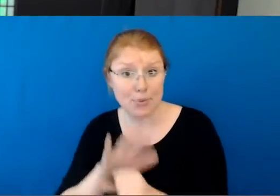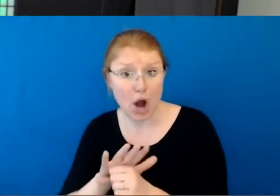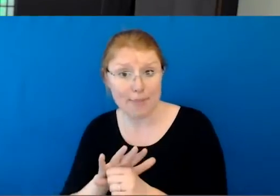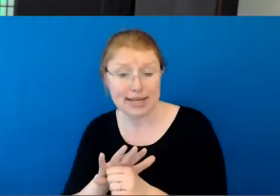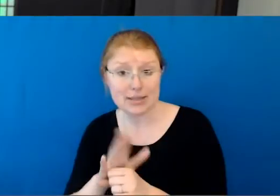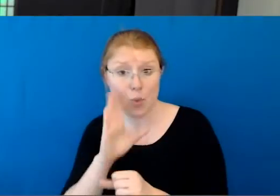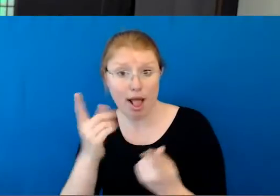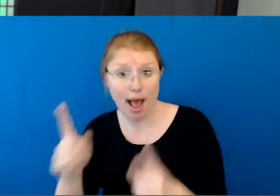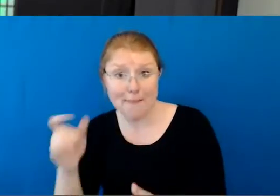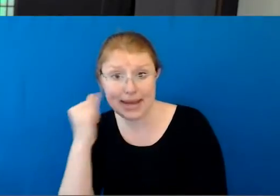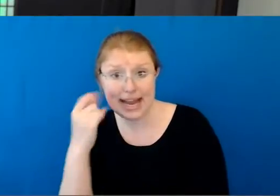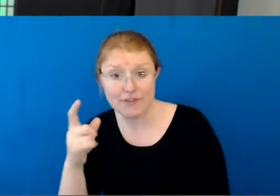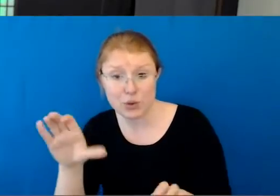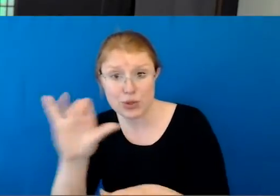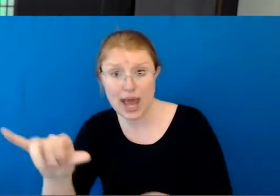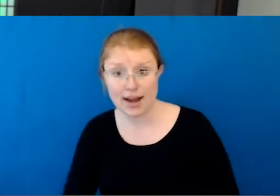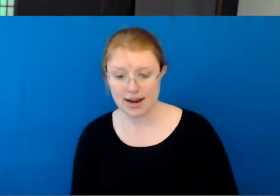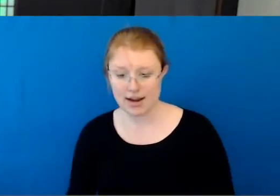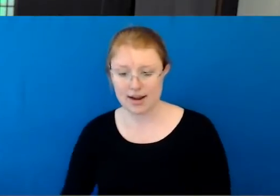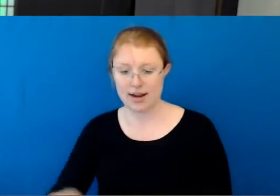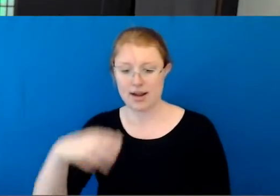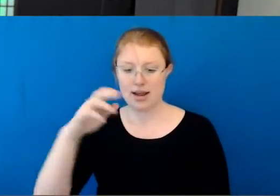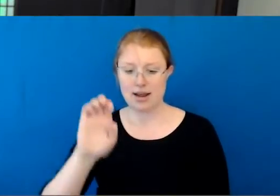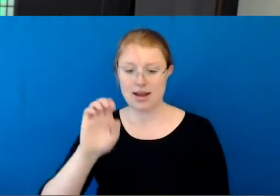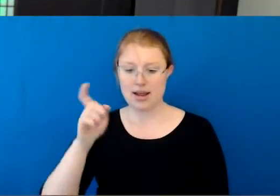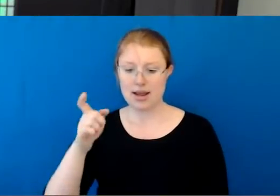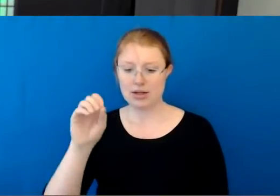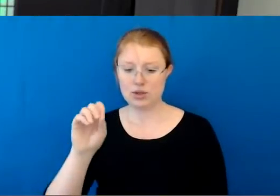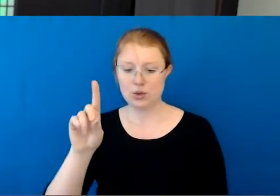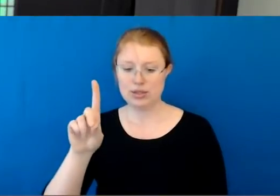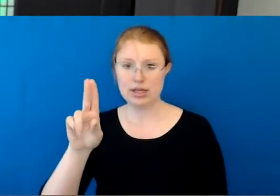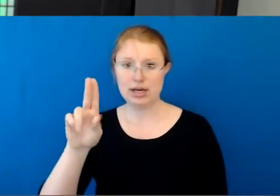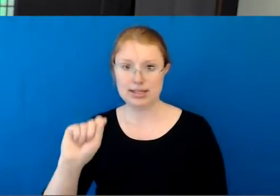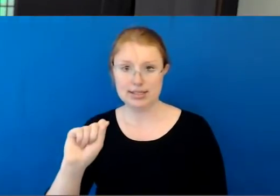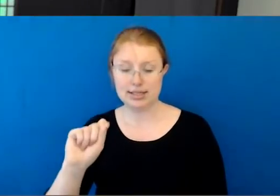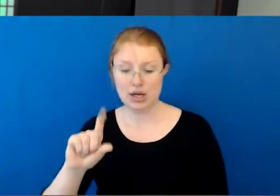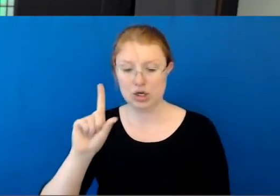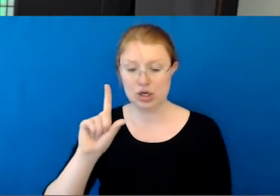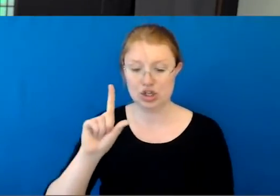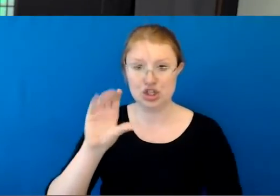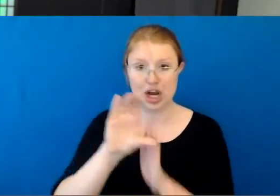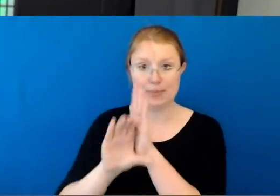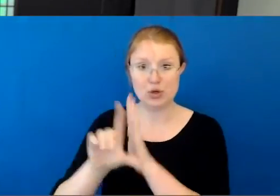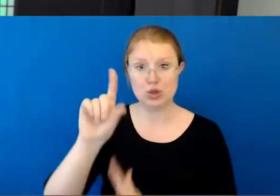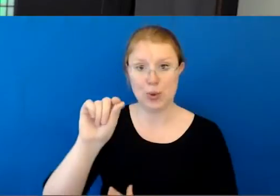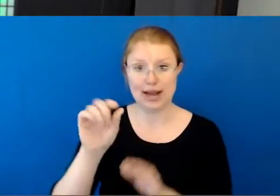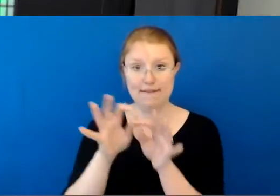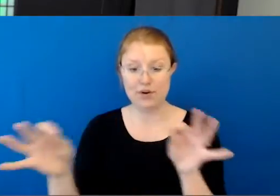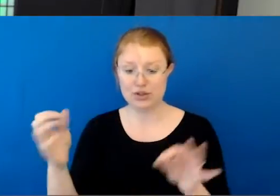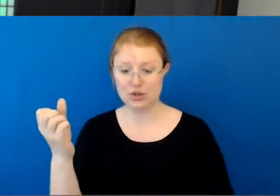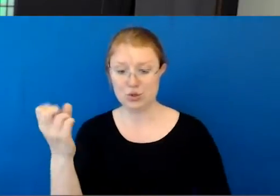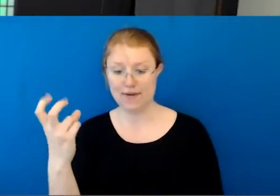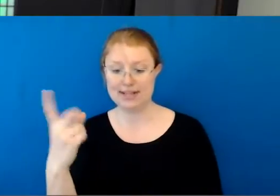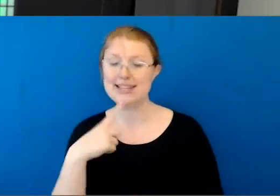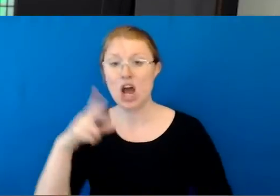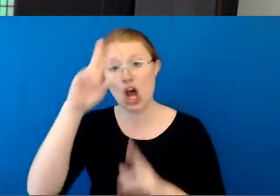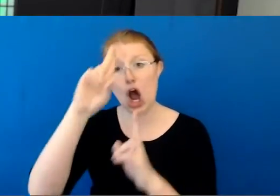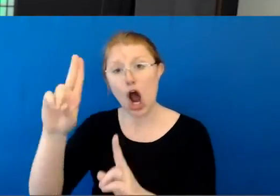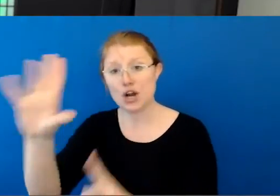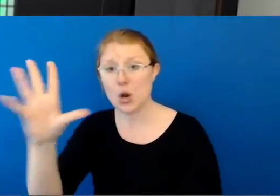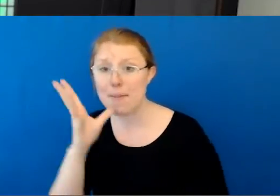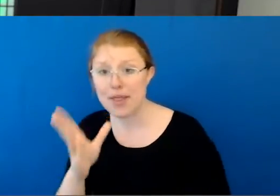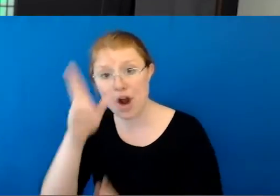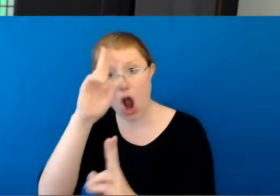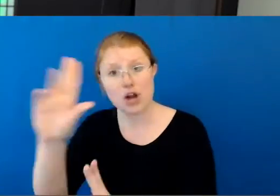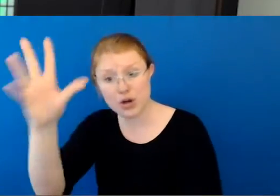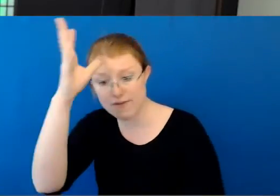praise and worthiness and gratitude. Give honor to your mother and father. And there's a promise that comes with that if you do that. And